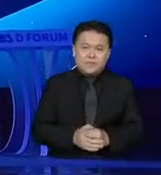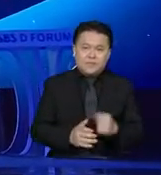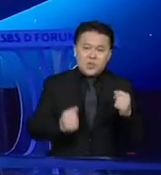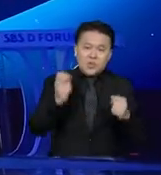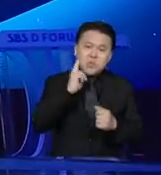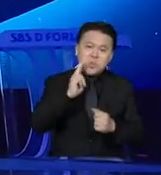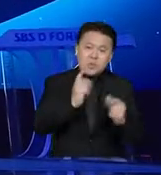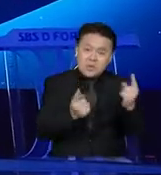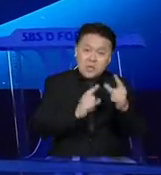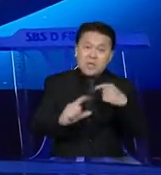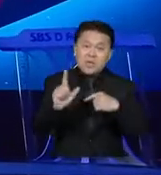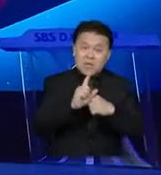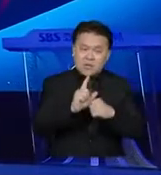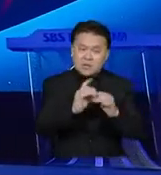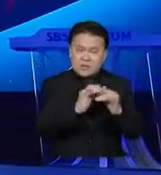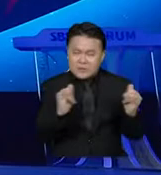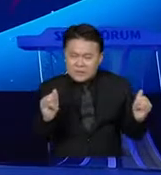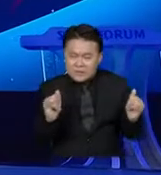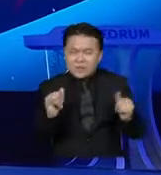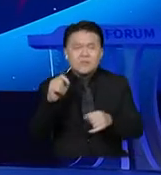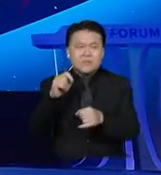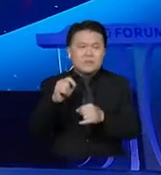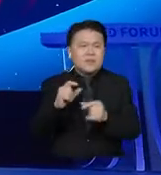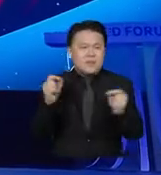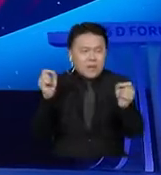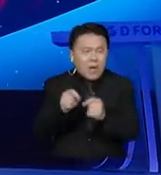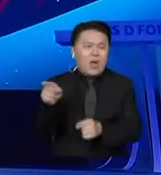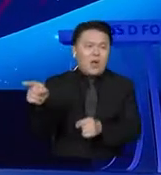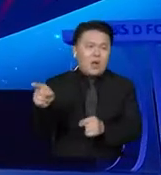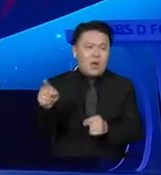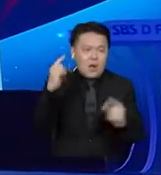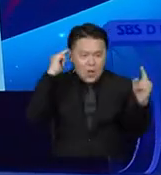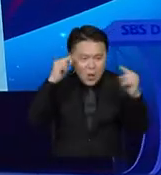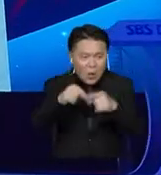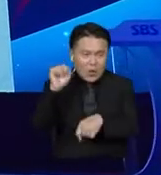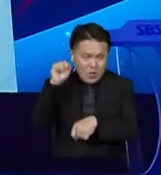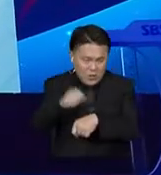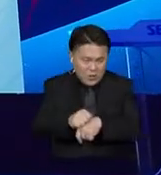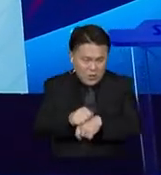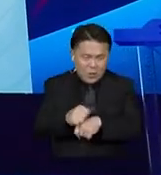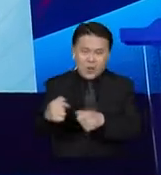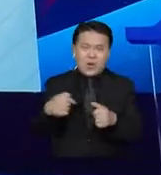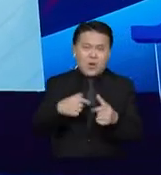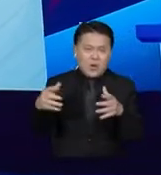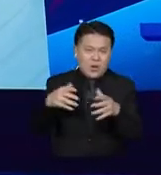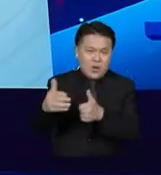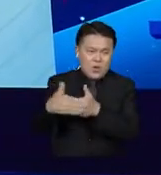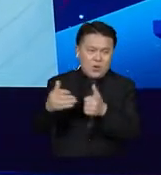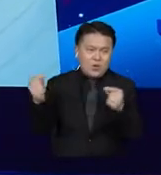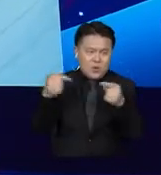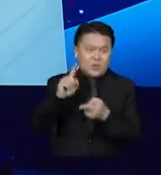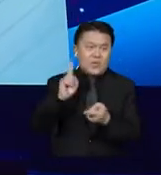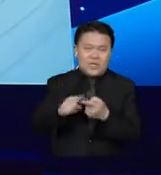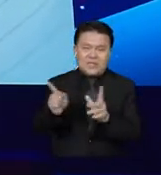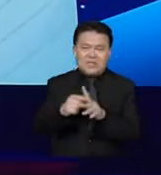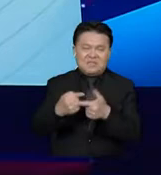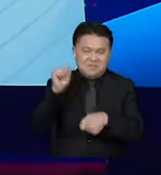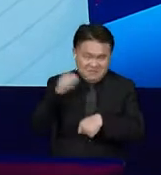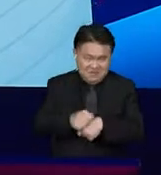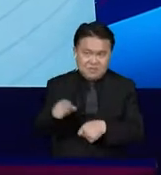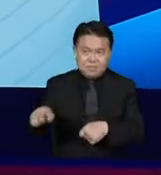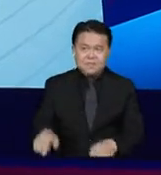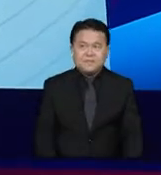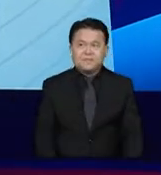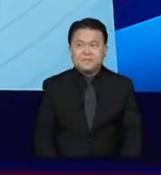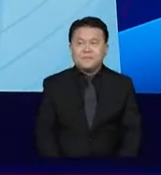to cooperative communication. So, of course, as a scientist, we wanted to understand where this unusual ability